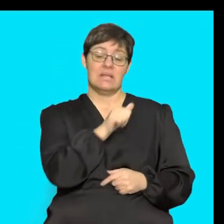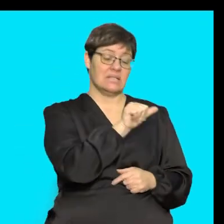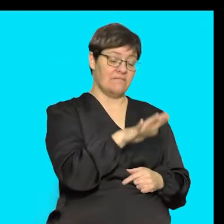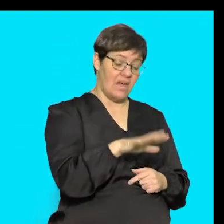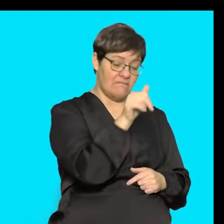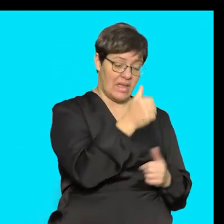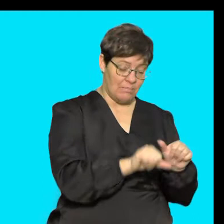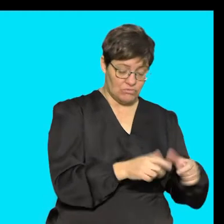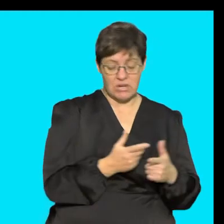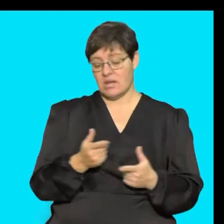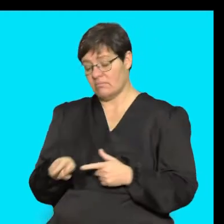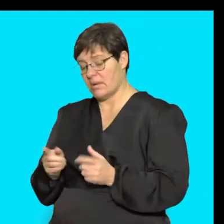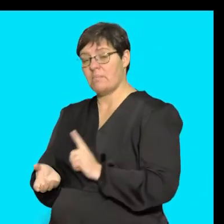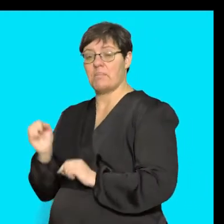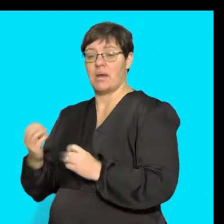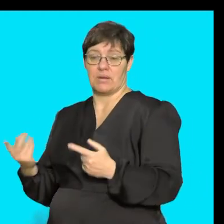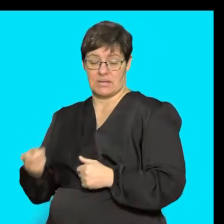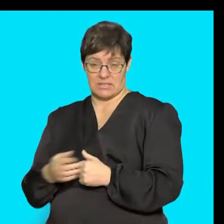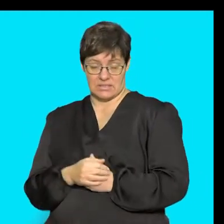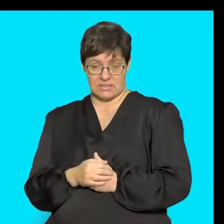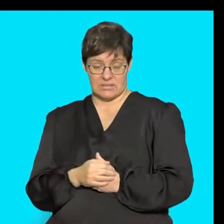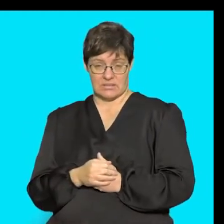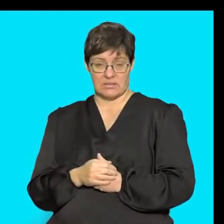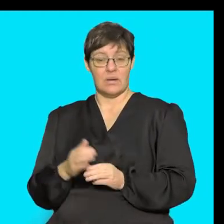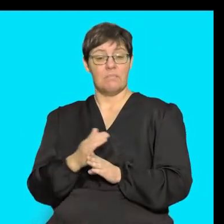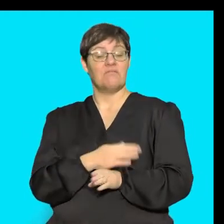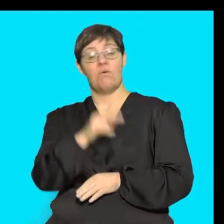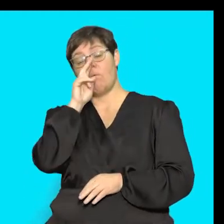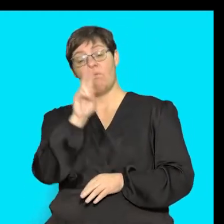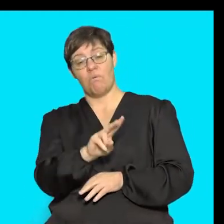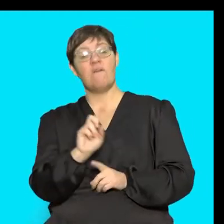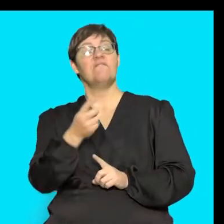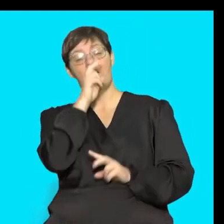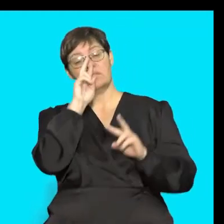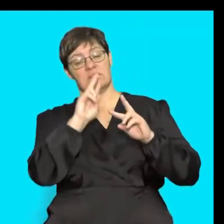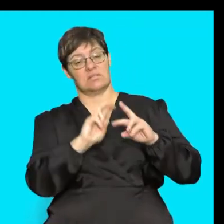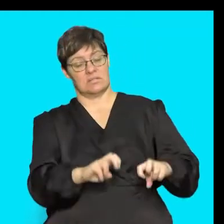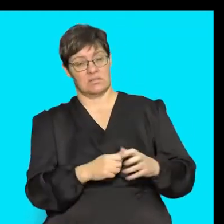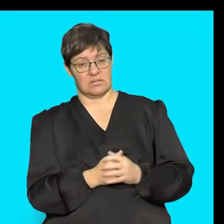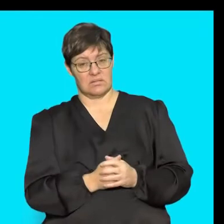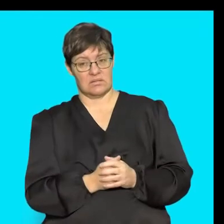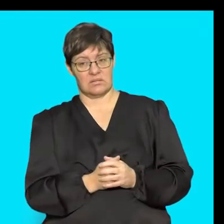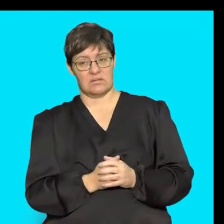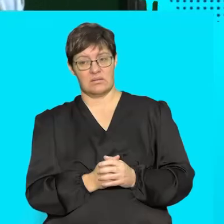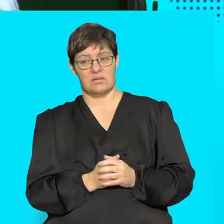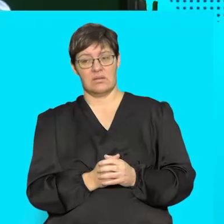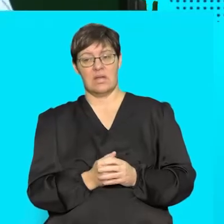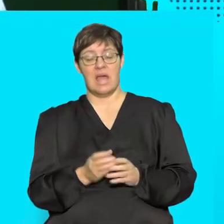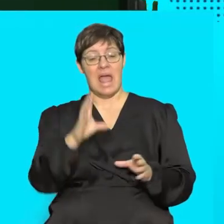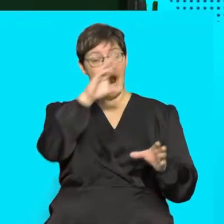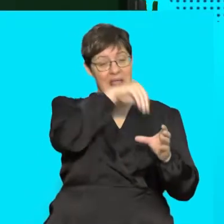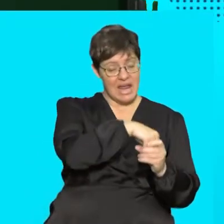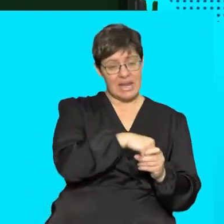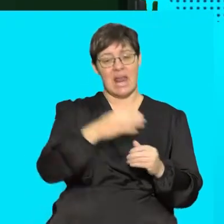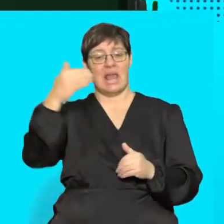chemistry, what is my accounting mark? Okay, that's what we want to look at. But before we look at that, let's explore what is interpolation